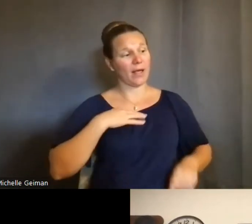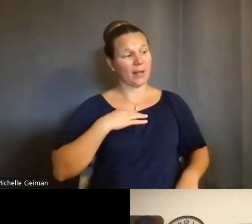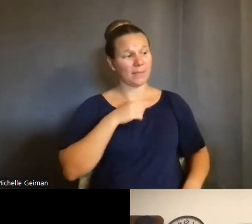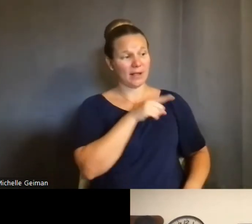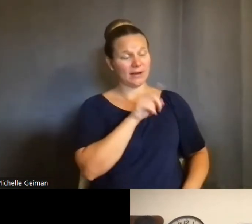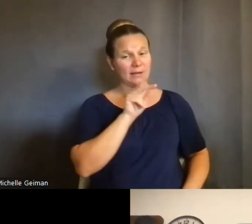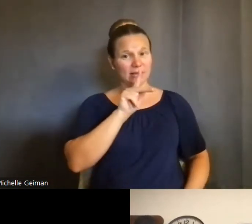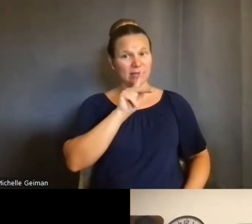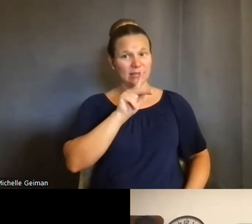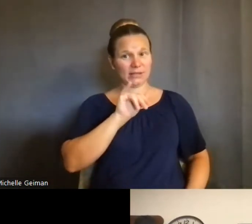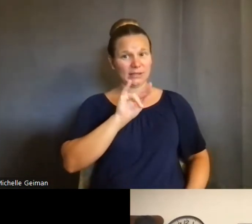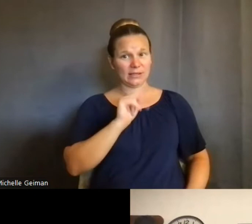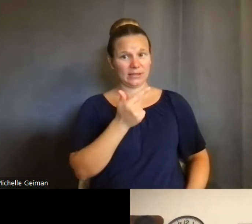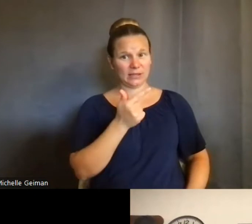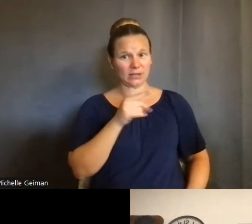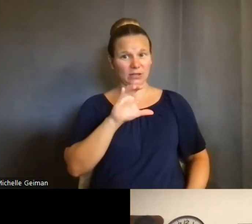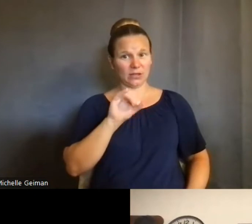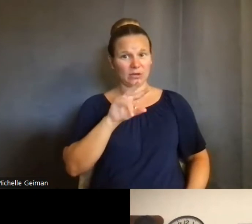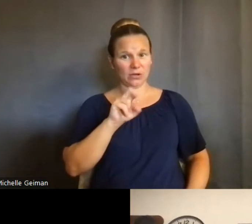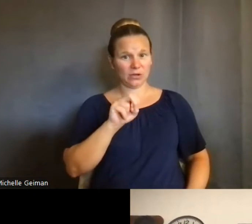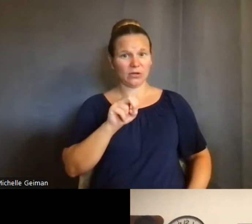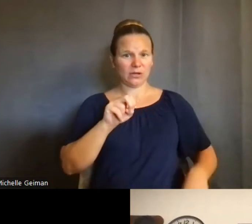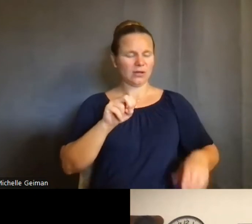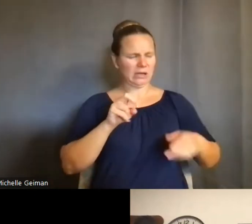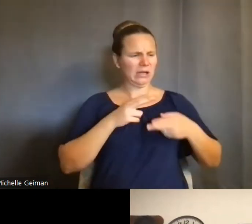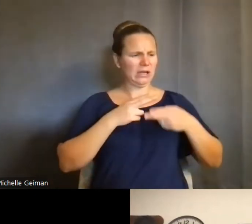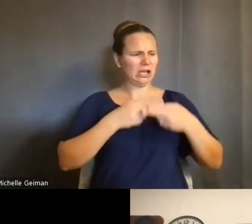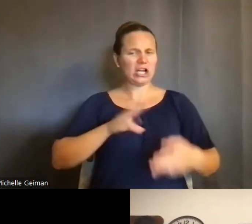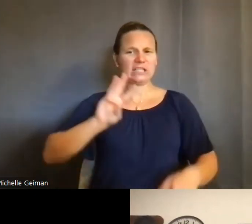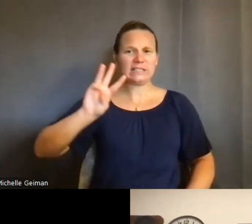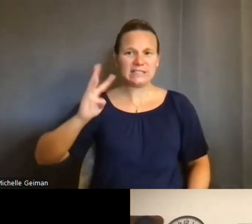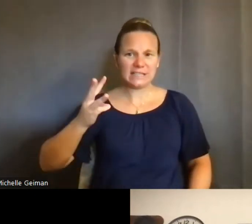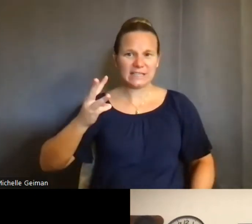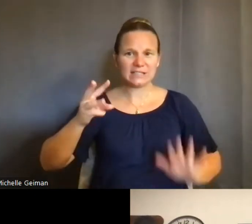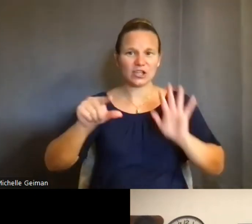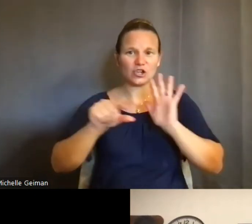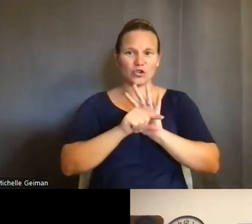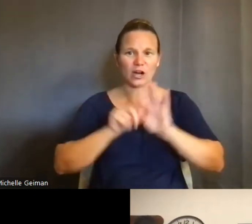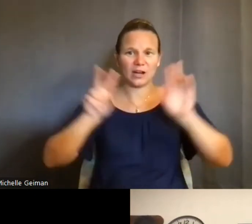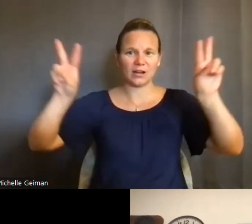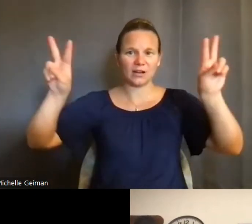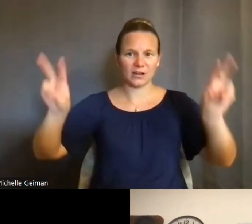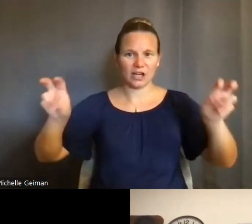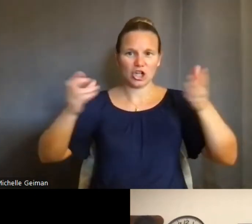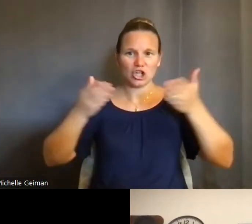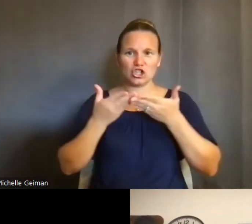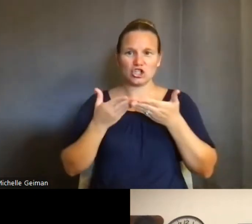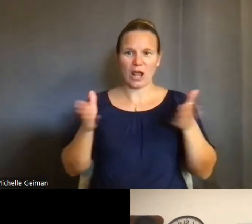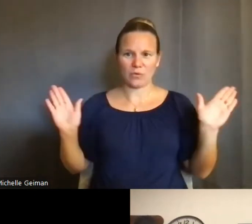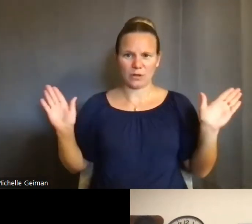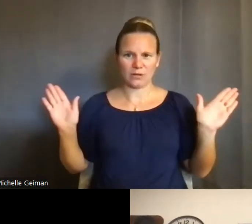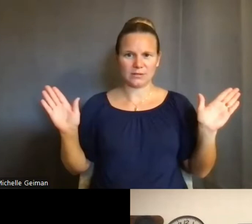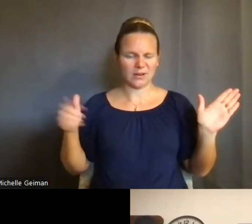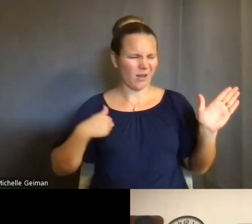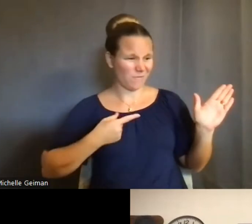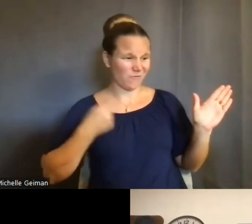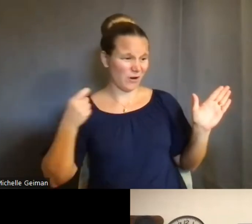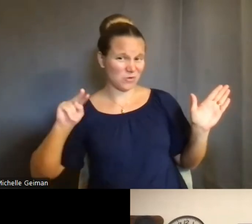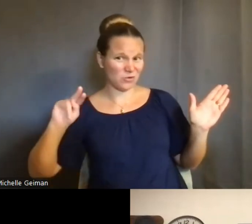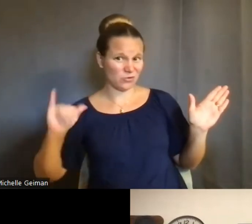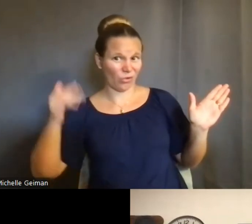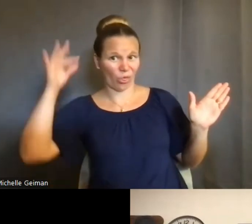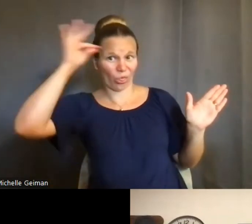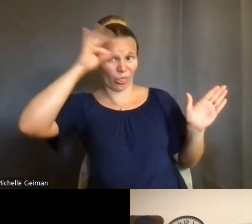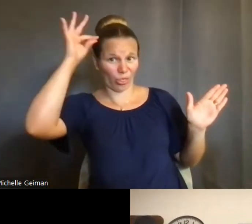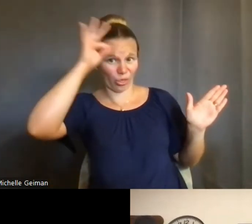it was a job called a sixth grade generalist. I didn't even know what that was, from New Jersey. And I found out what it was